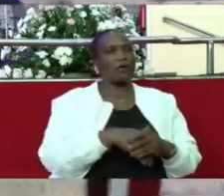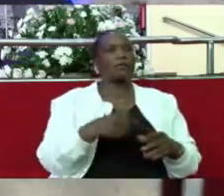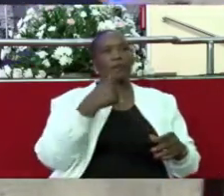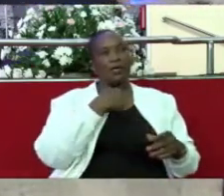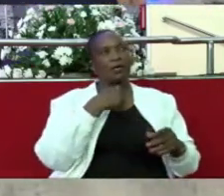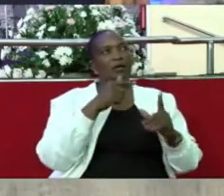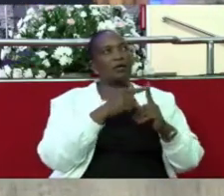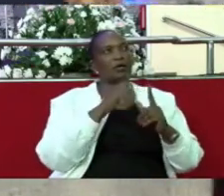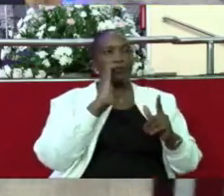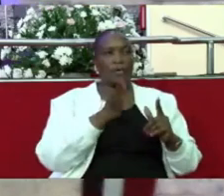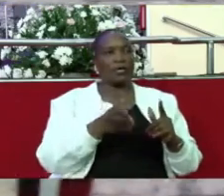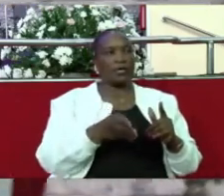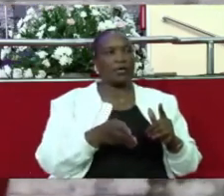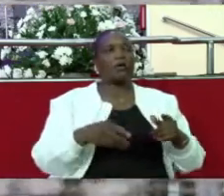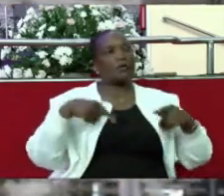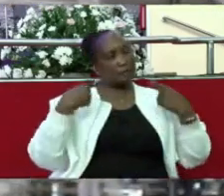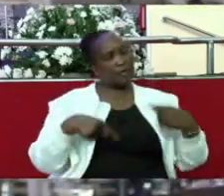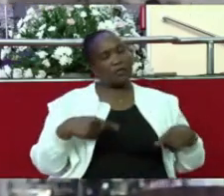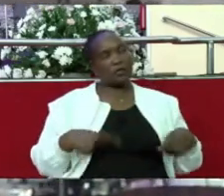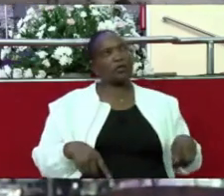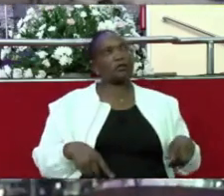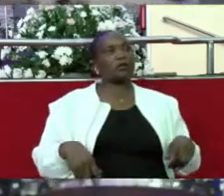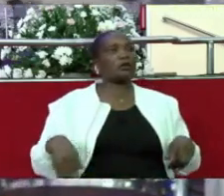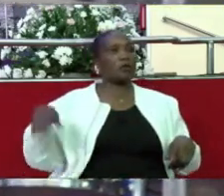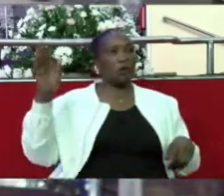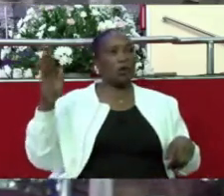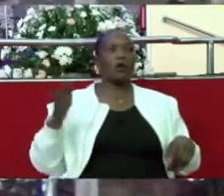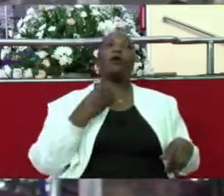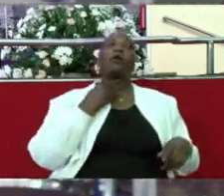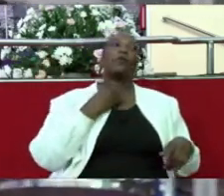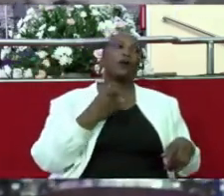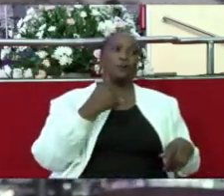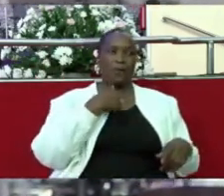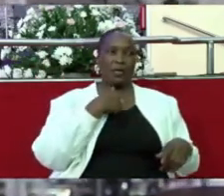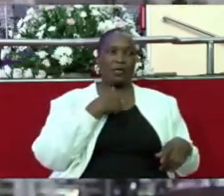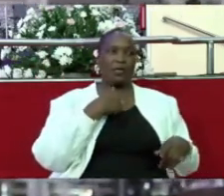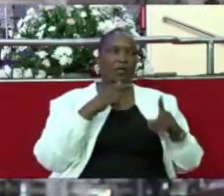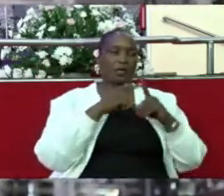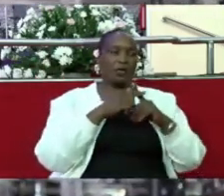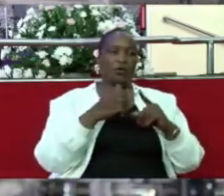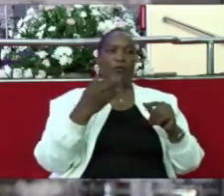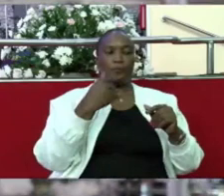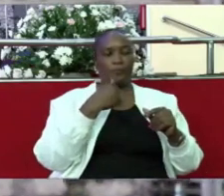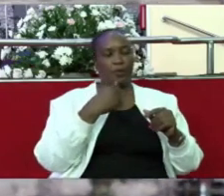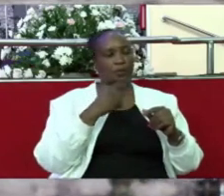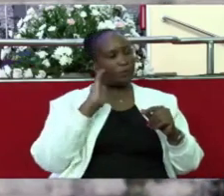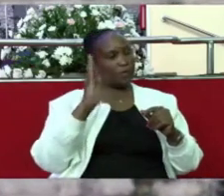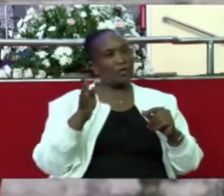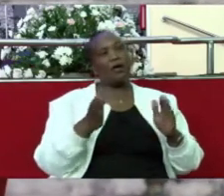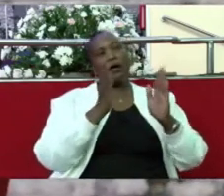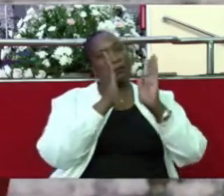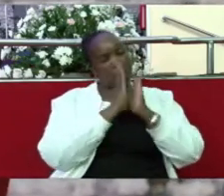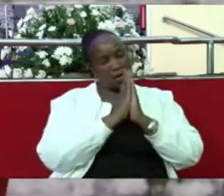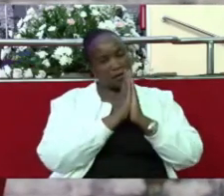person that you want you to be. Talk to the Lord. Take a moment. You may be